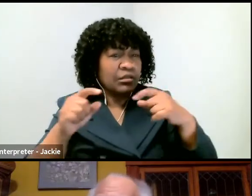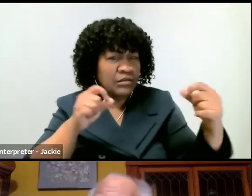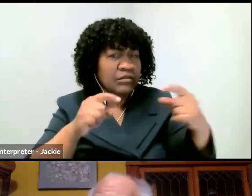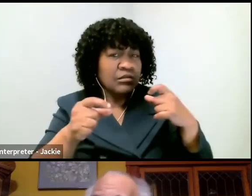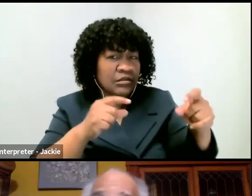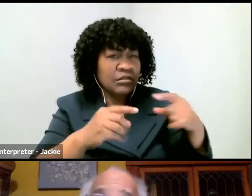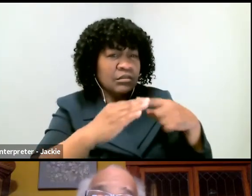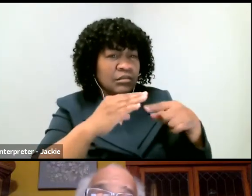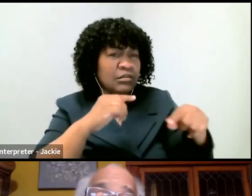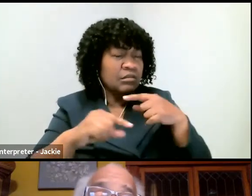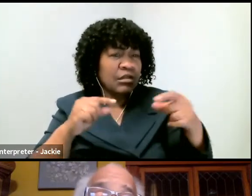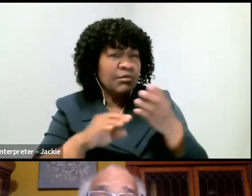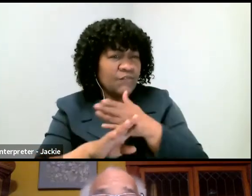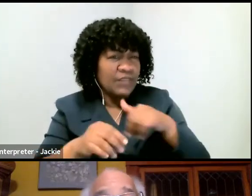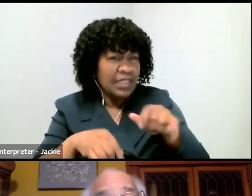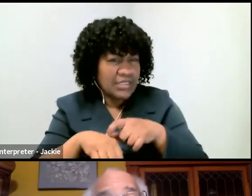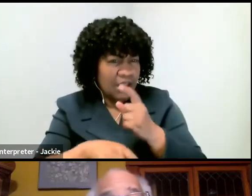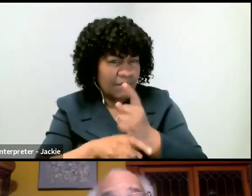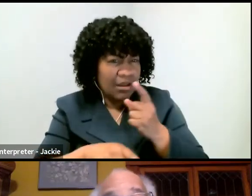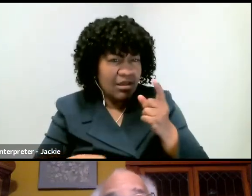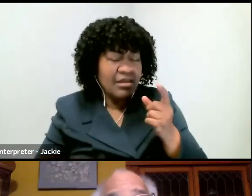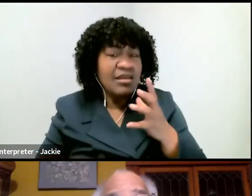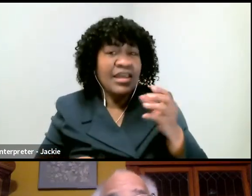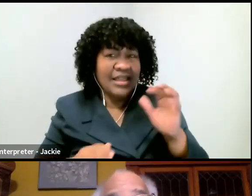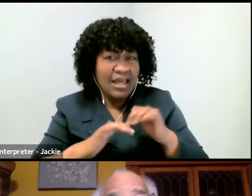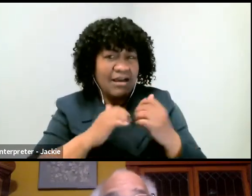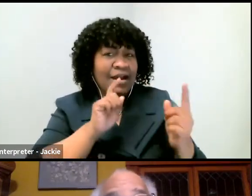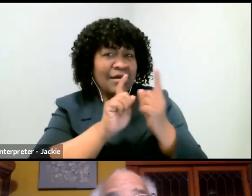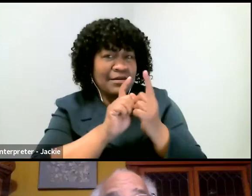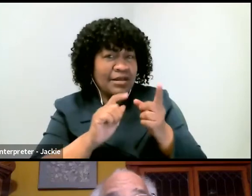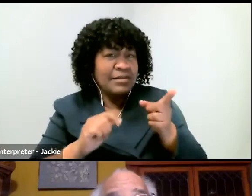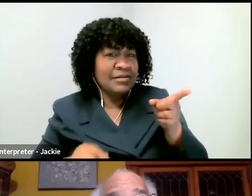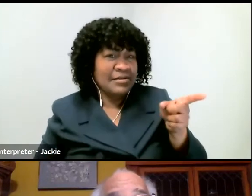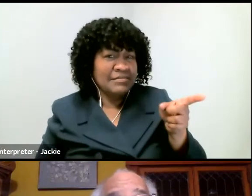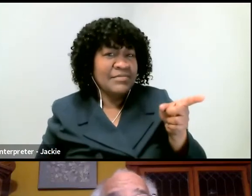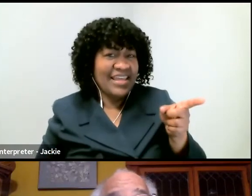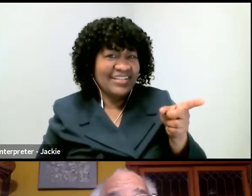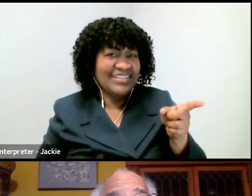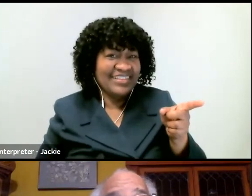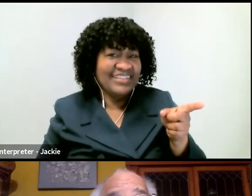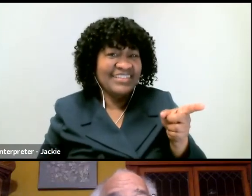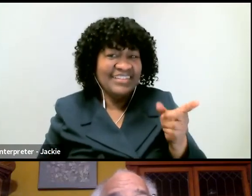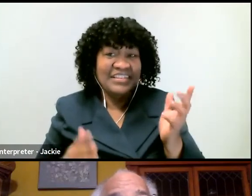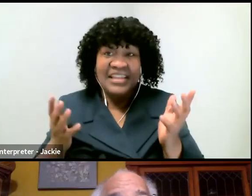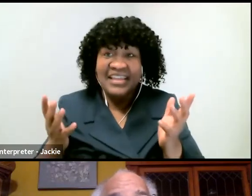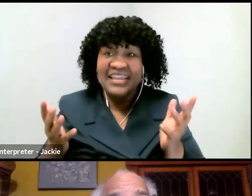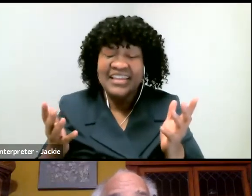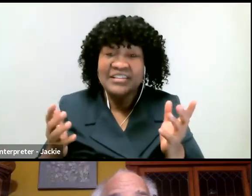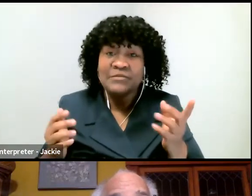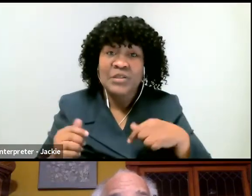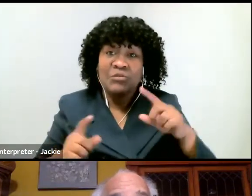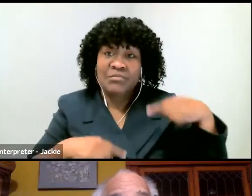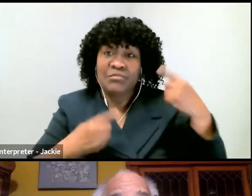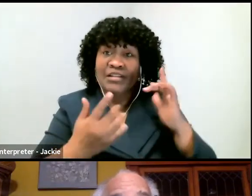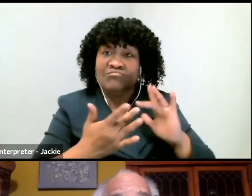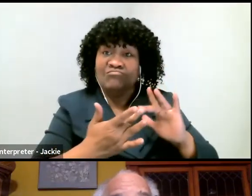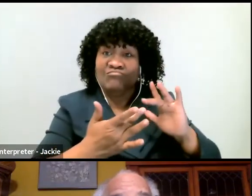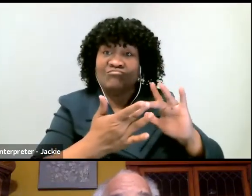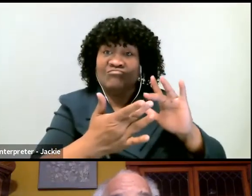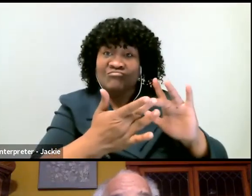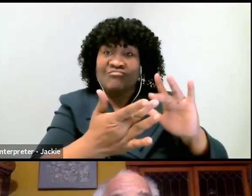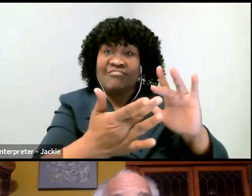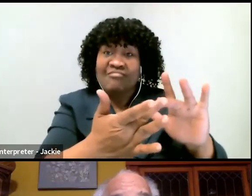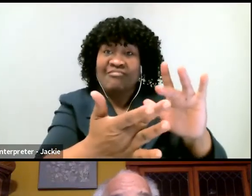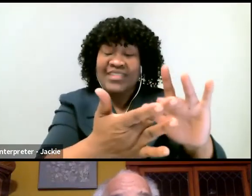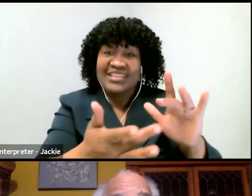before that, and that's how we met. And we've been in touch in one way or